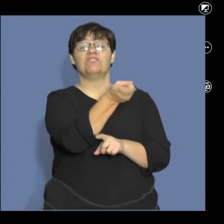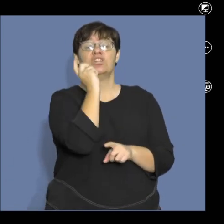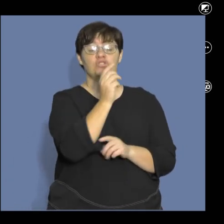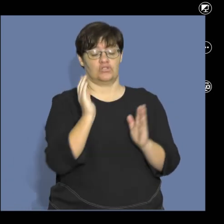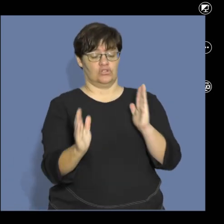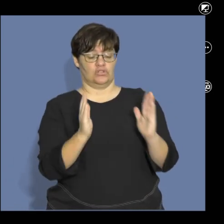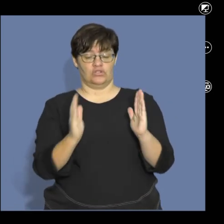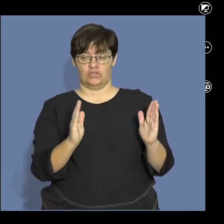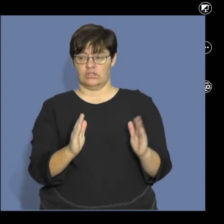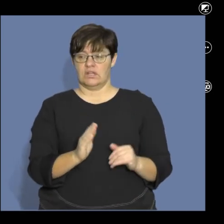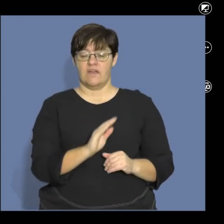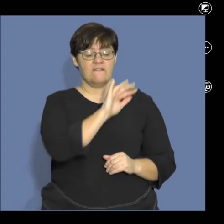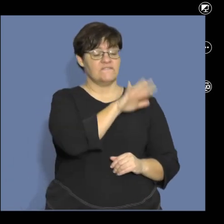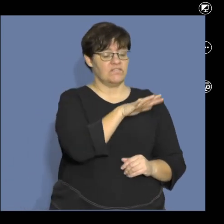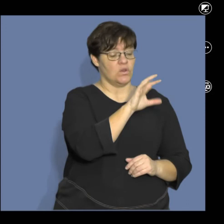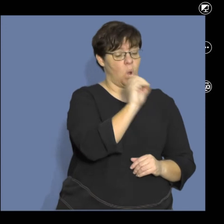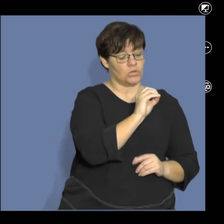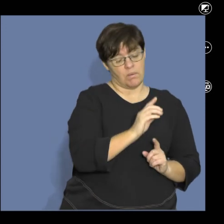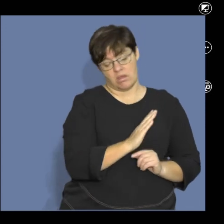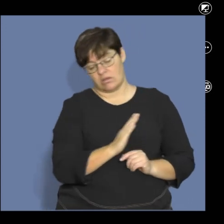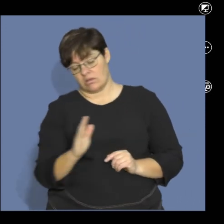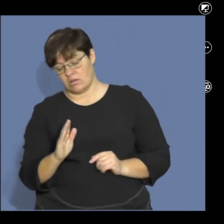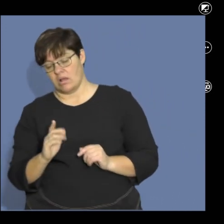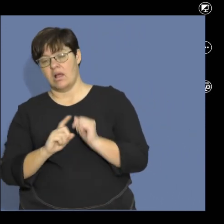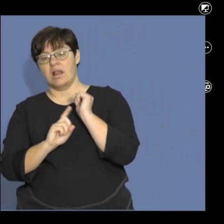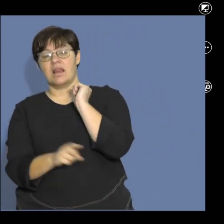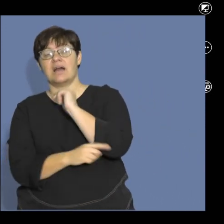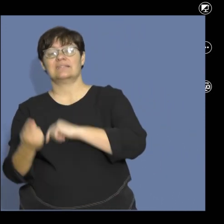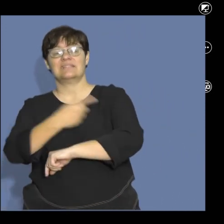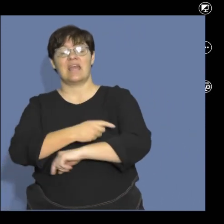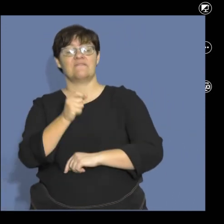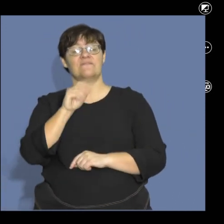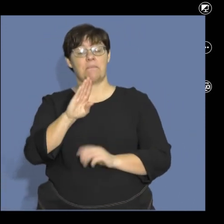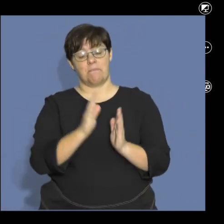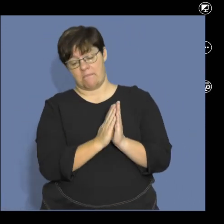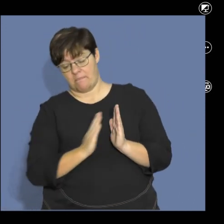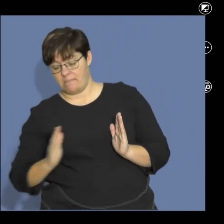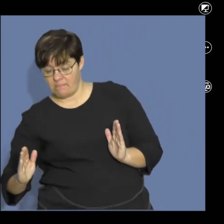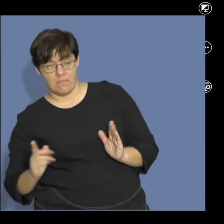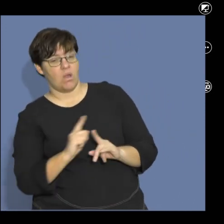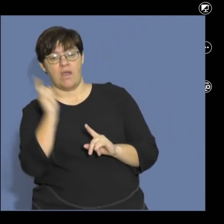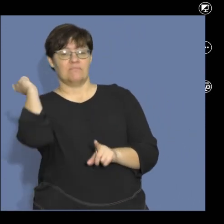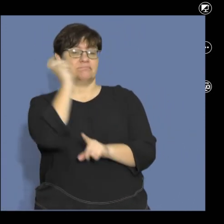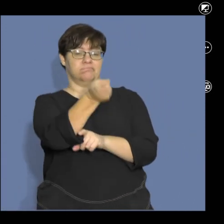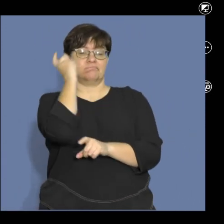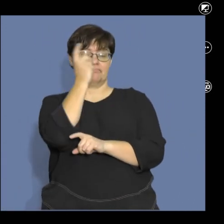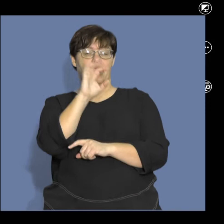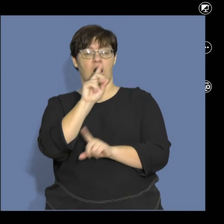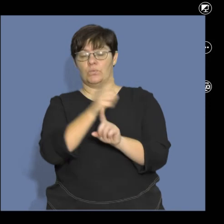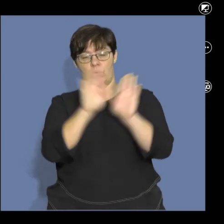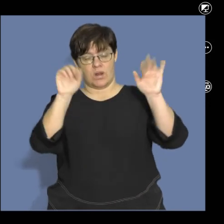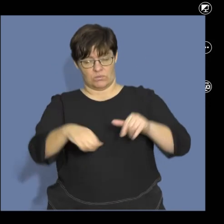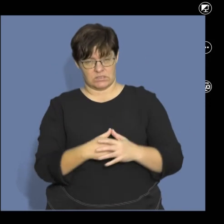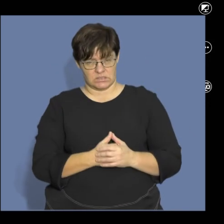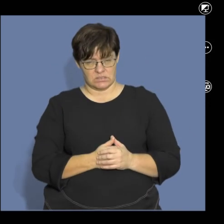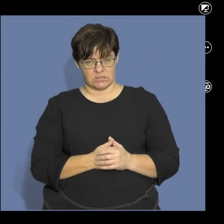done between the 15th of October and the last day of February in the following year.